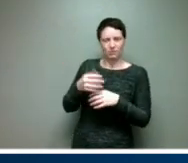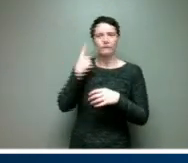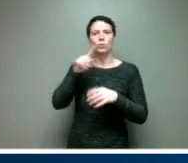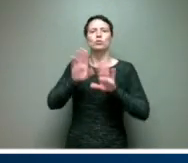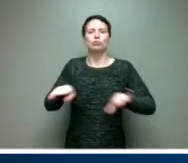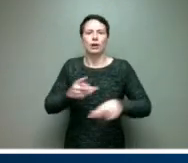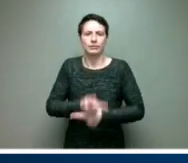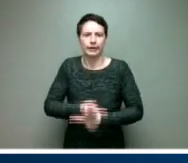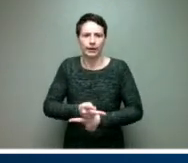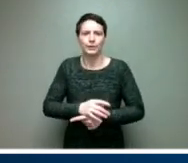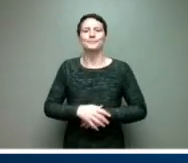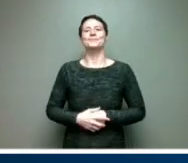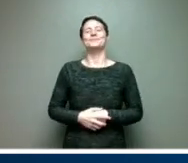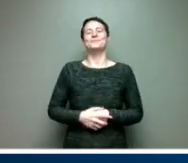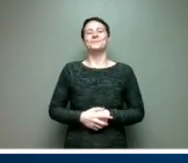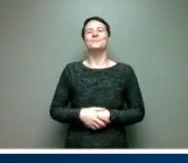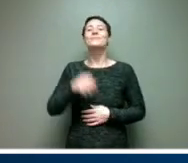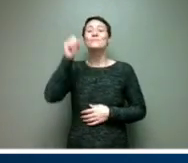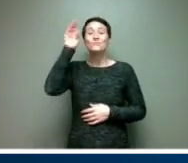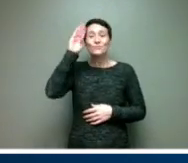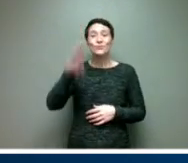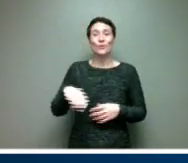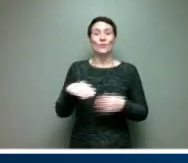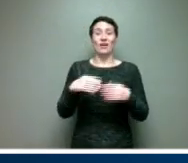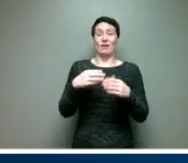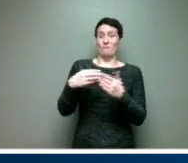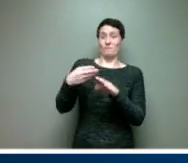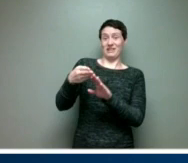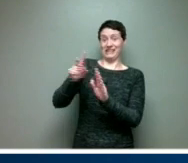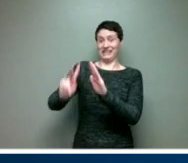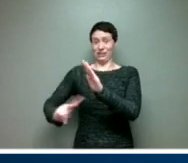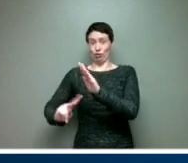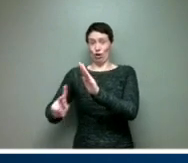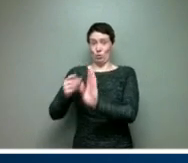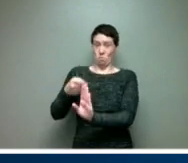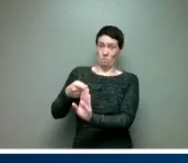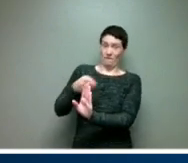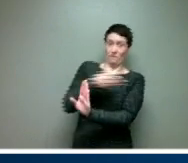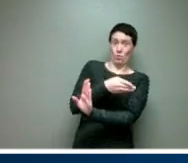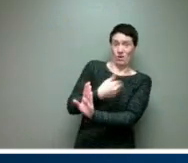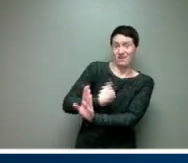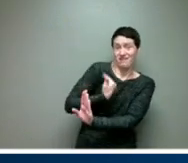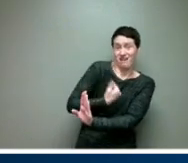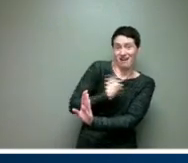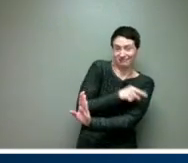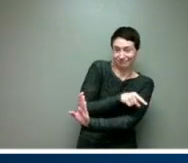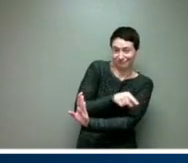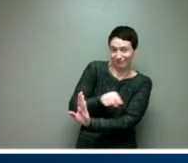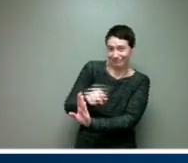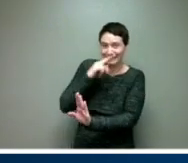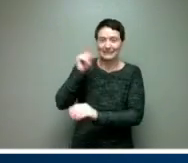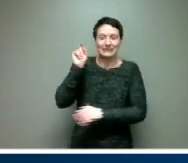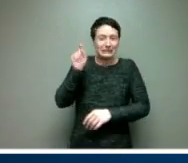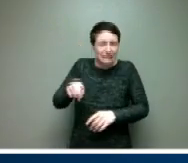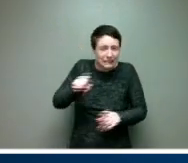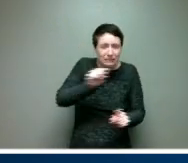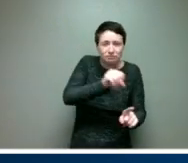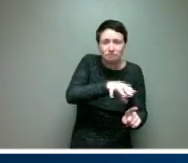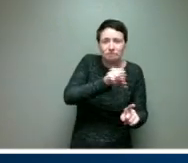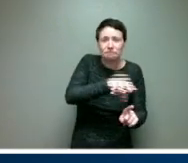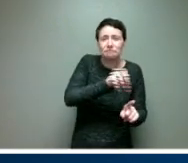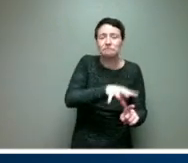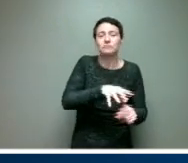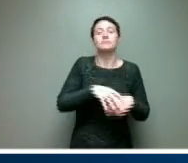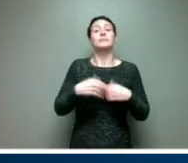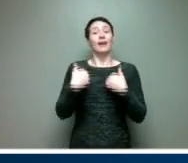when they hit kindergarten. The WOSU Public Classroom is a great resource, not just online, but it is a resource on